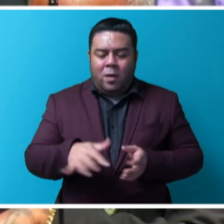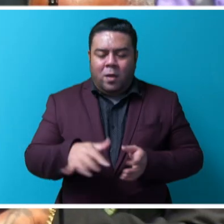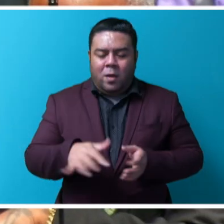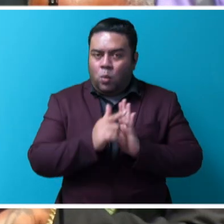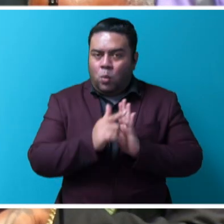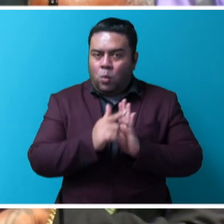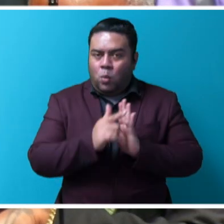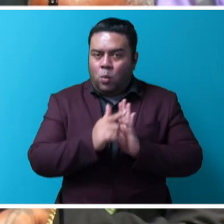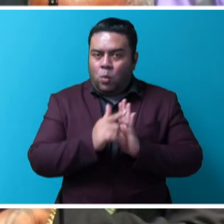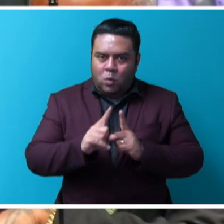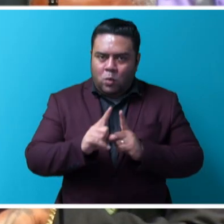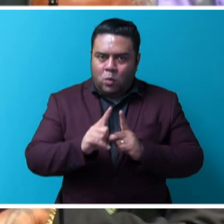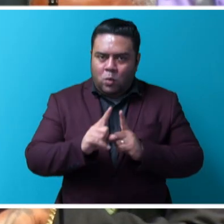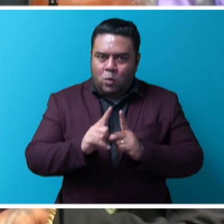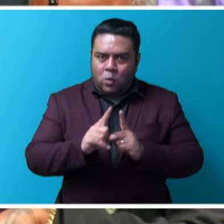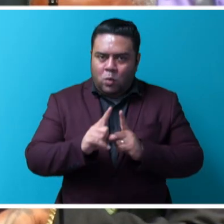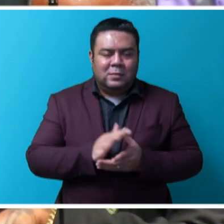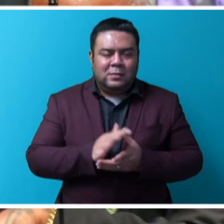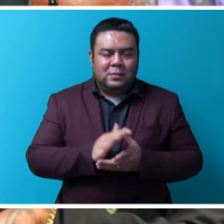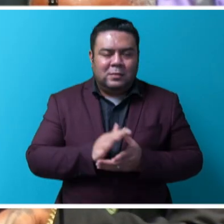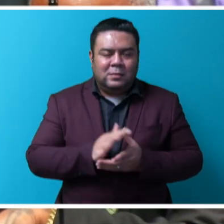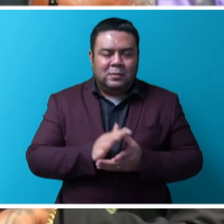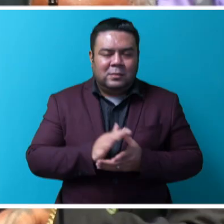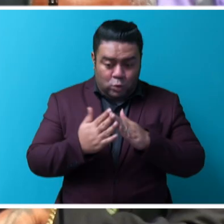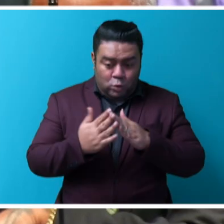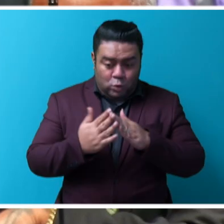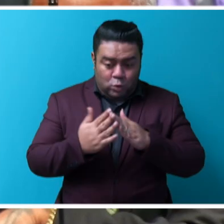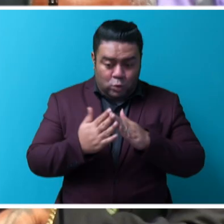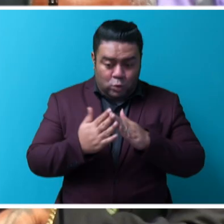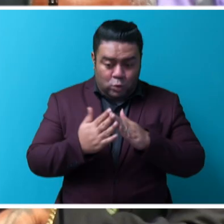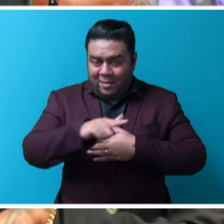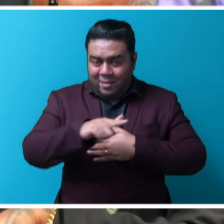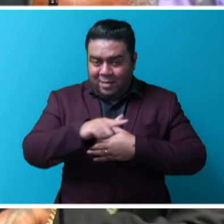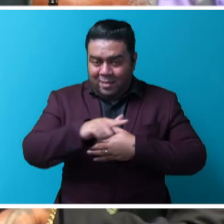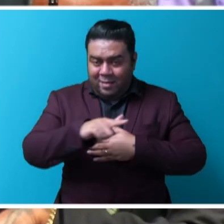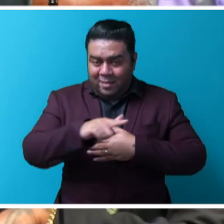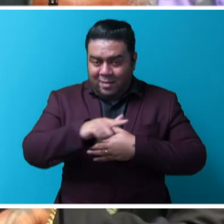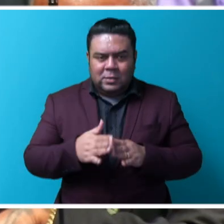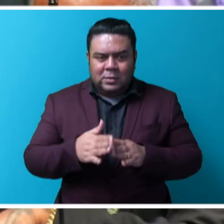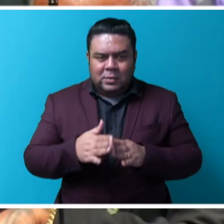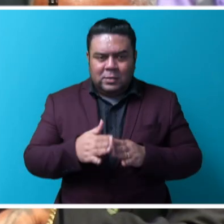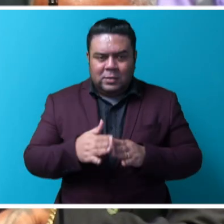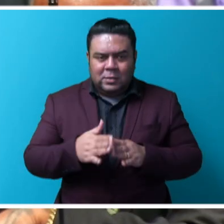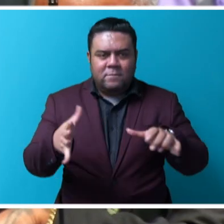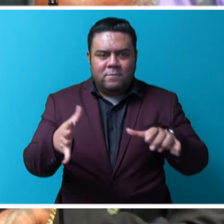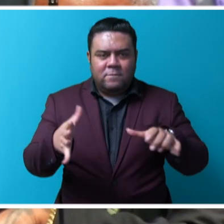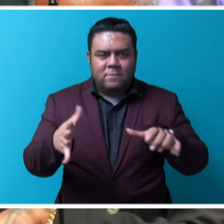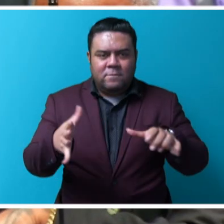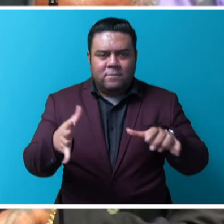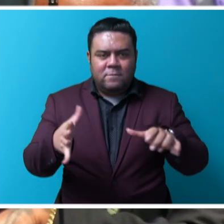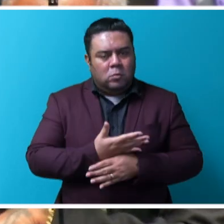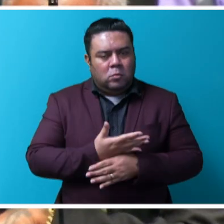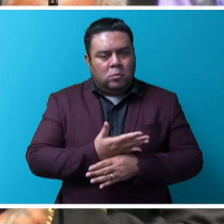expect accountability, not excuses. The current model, which relies on accredited third-party laboratories, can take